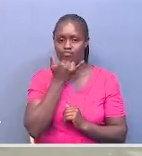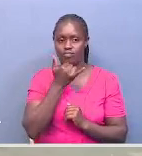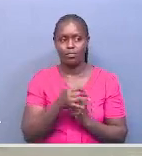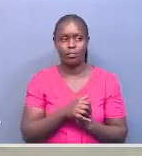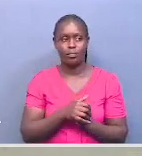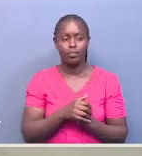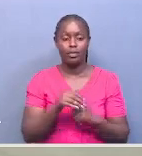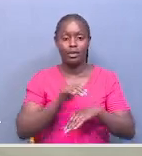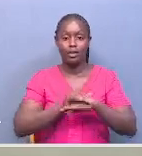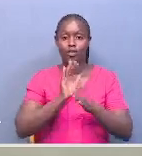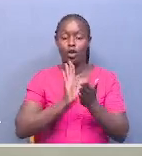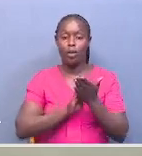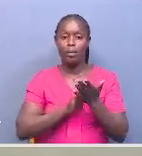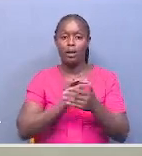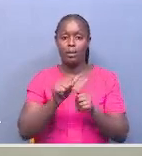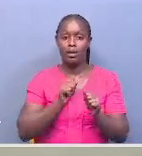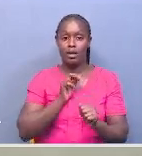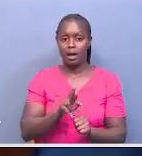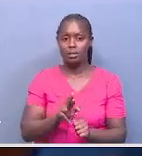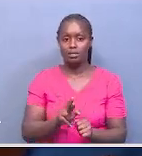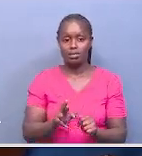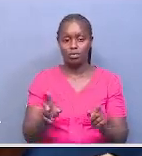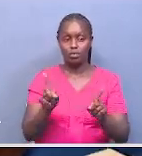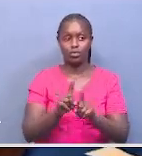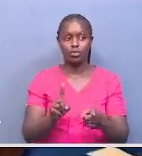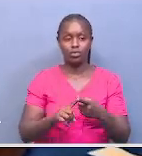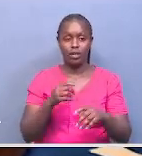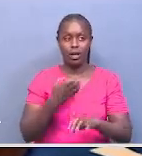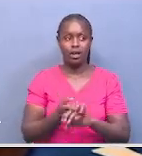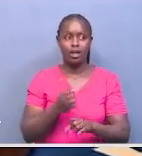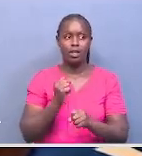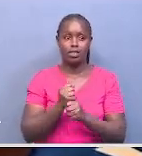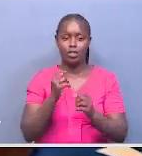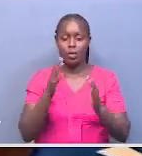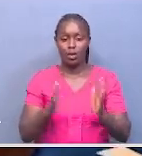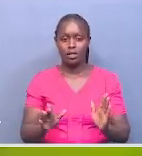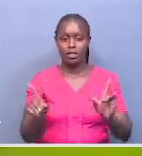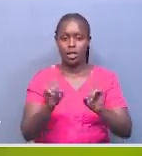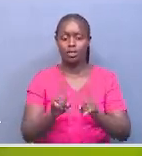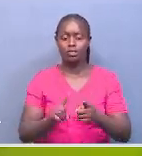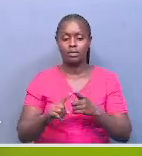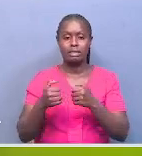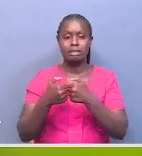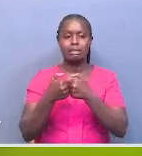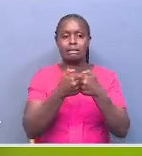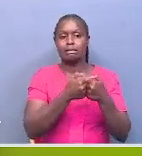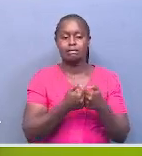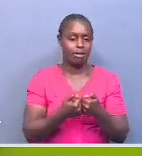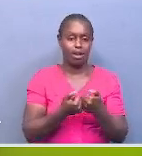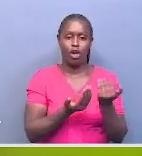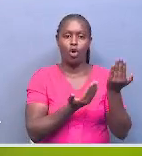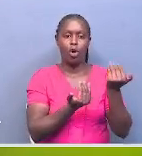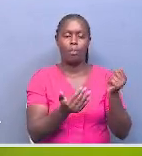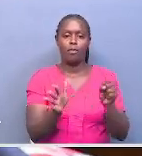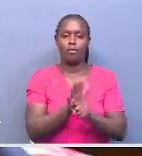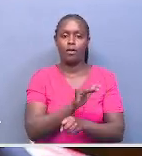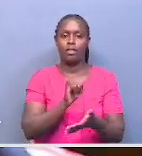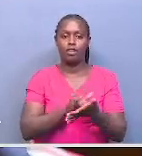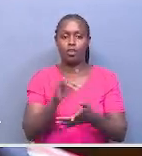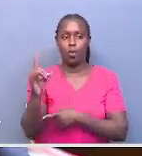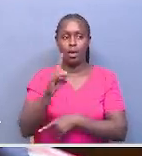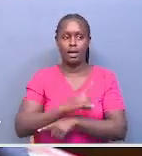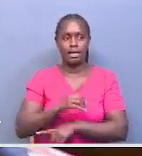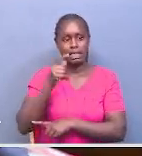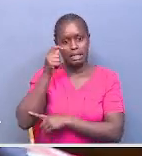a comment from her on the matter were futile. The workers, even though defeated and struggling, remain hopeful that justice might one day